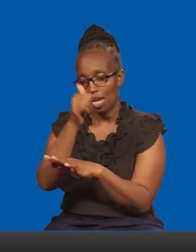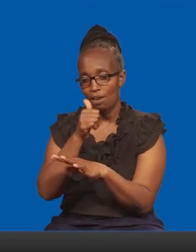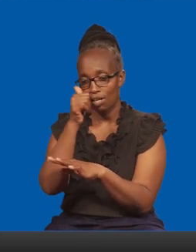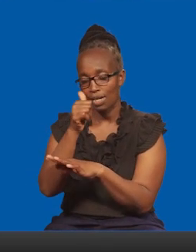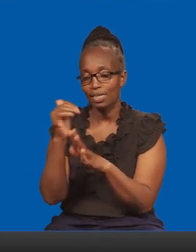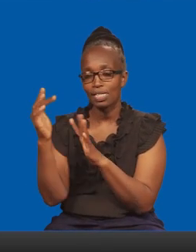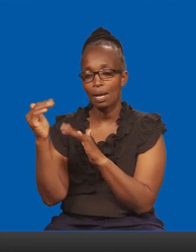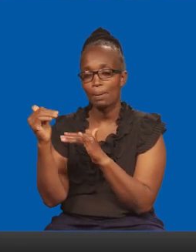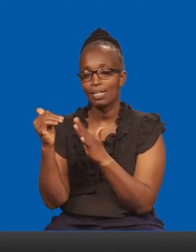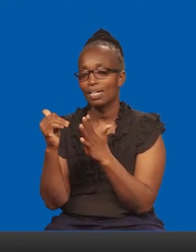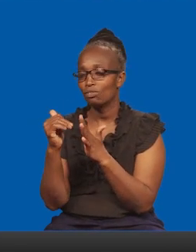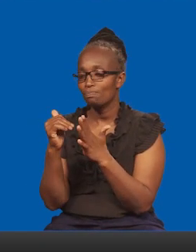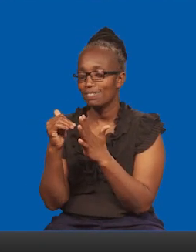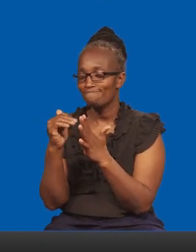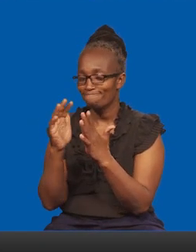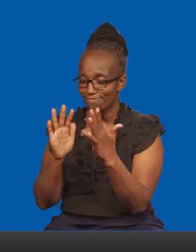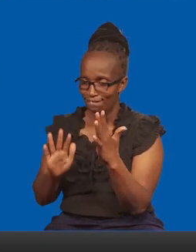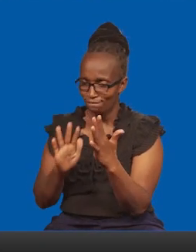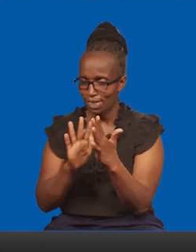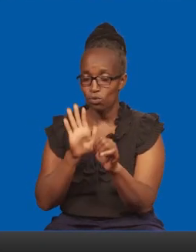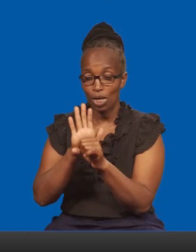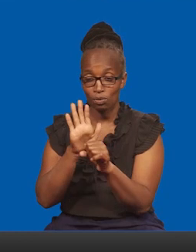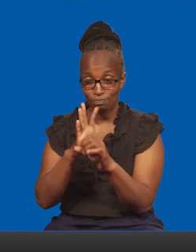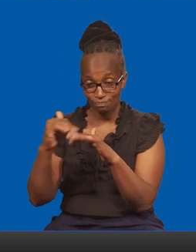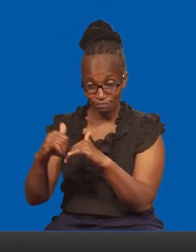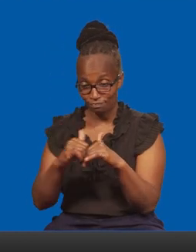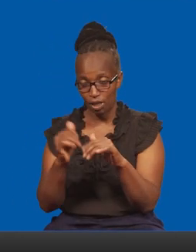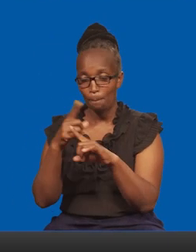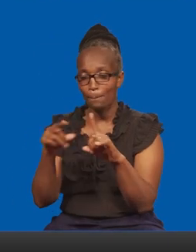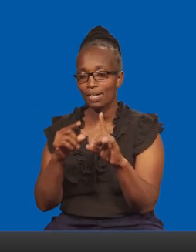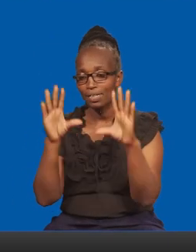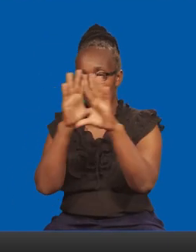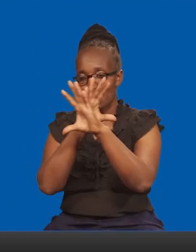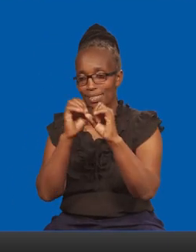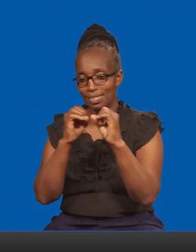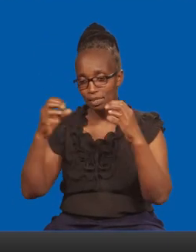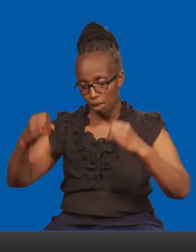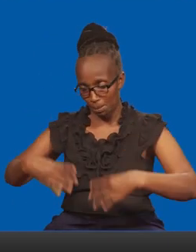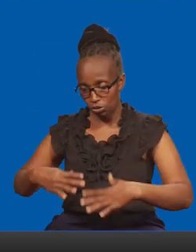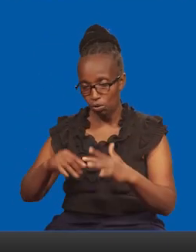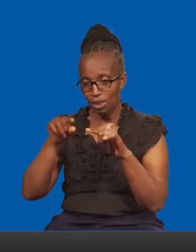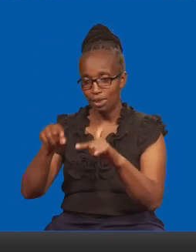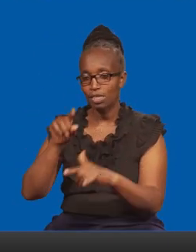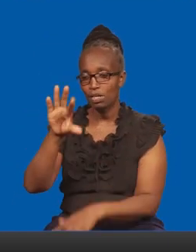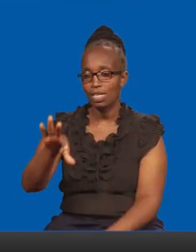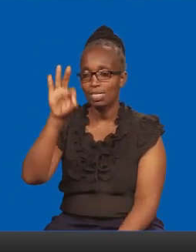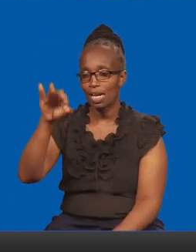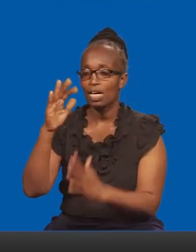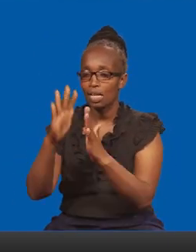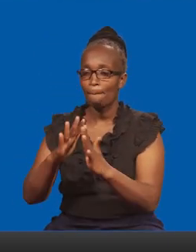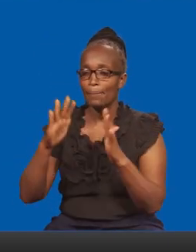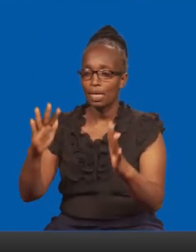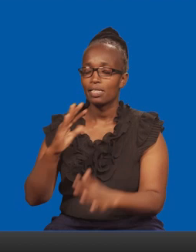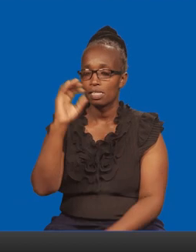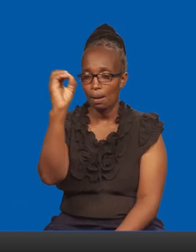global. Mataifa ya Afrika yakiendelea kukabiliwa na mzigo wa madeni, Rais amesikitika kuwa madeni haya